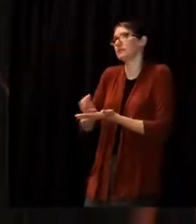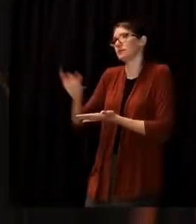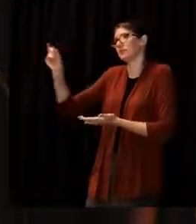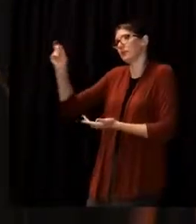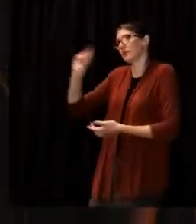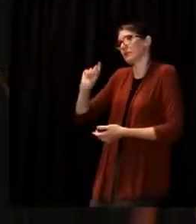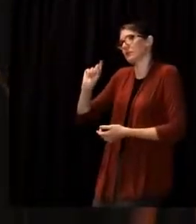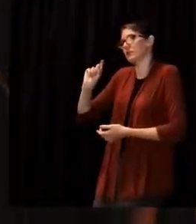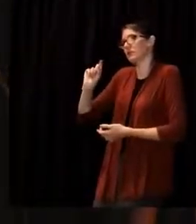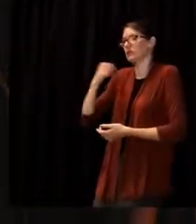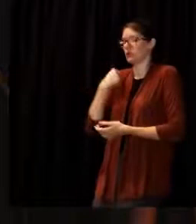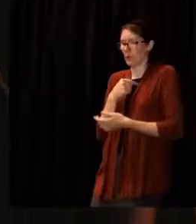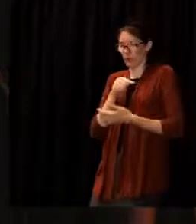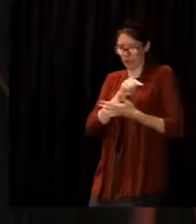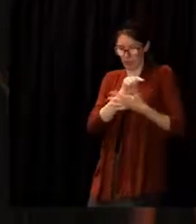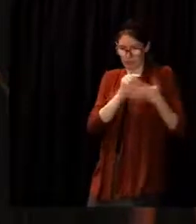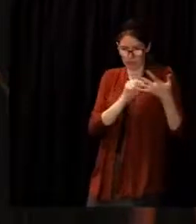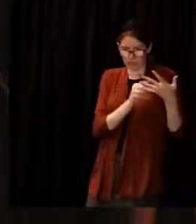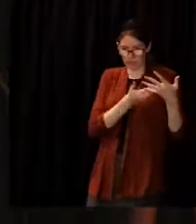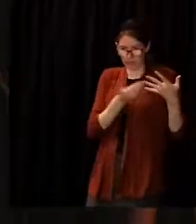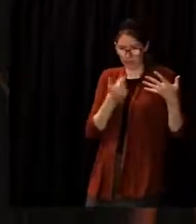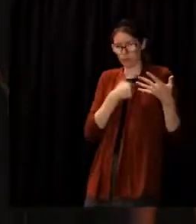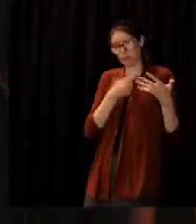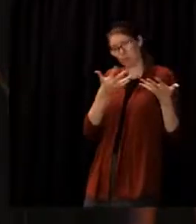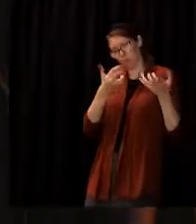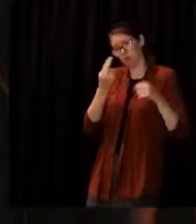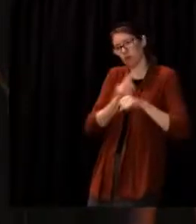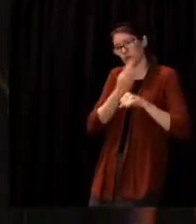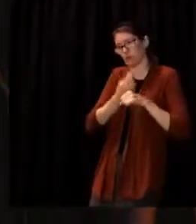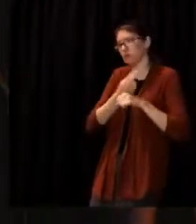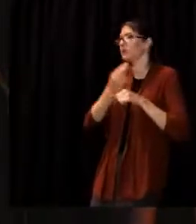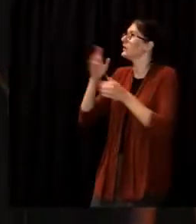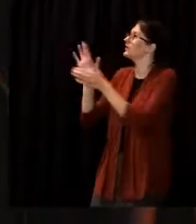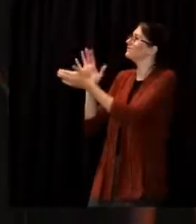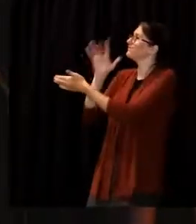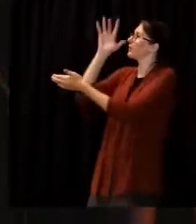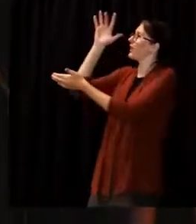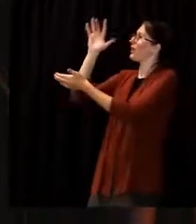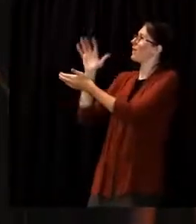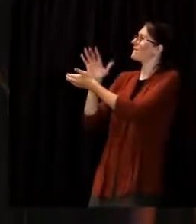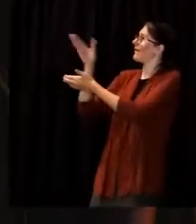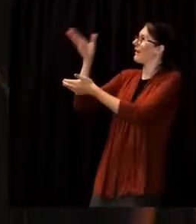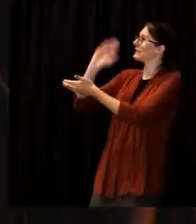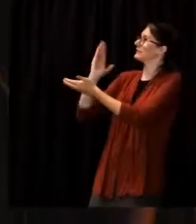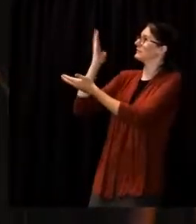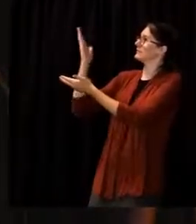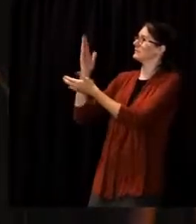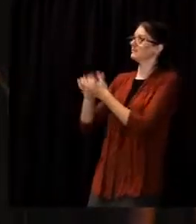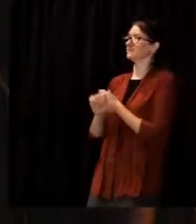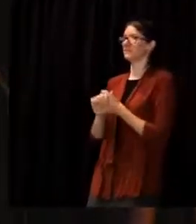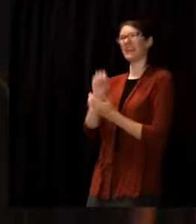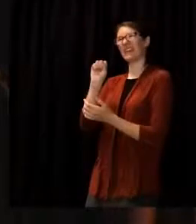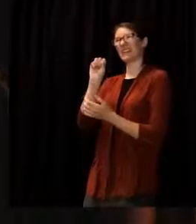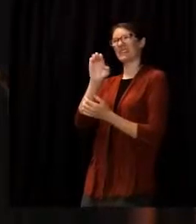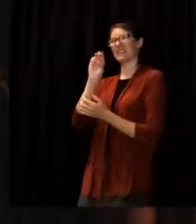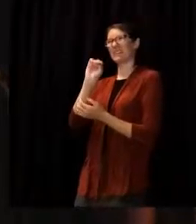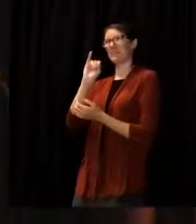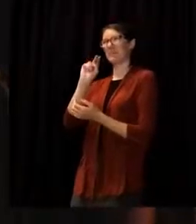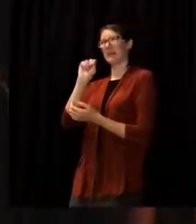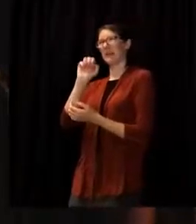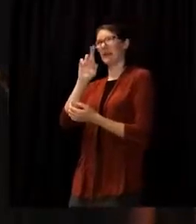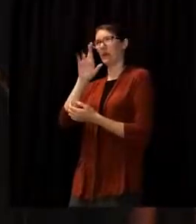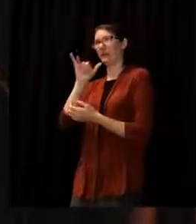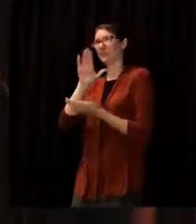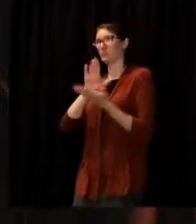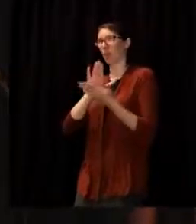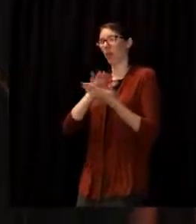so we want to use these tools for the glory of God. You know, it's an interesting little fact I learned in seminary, that the Apostle Paul,